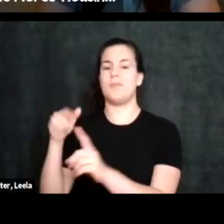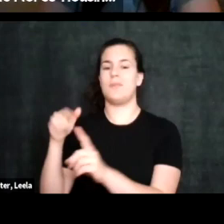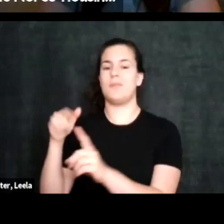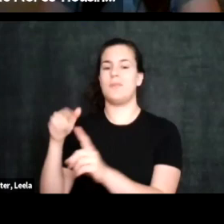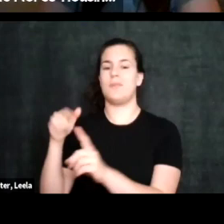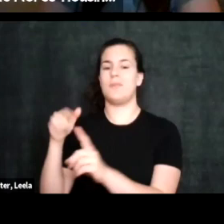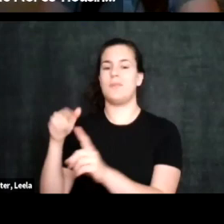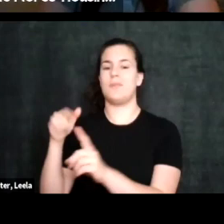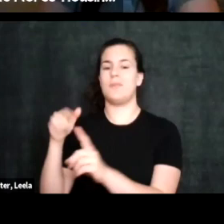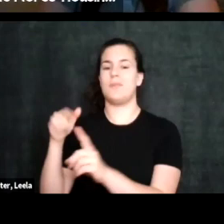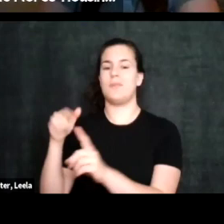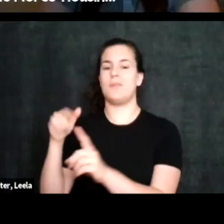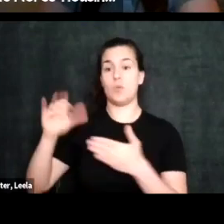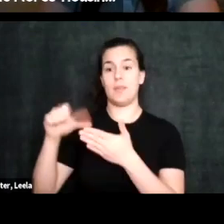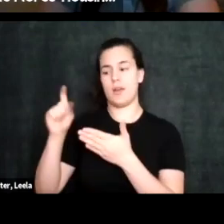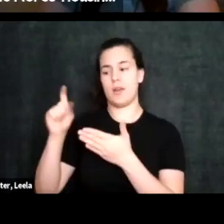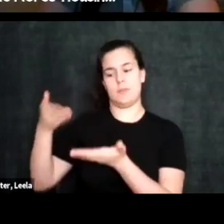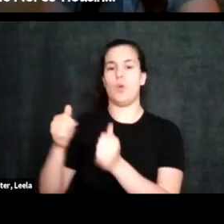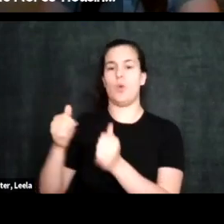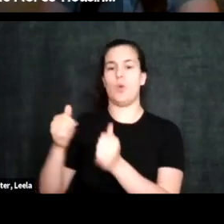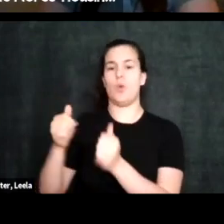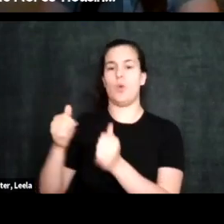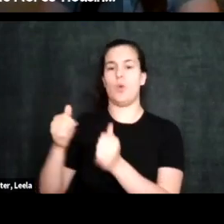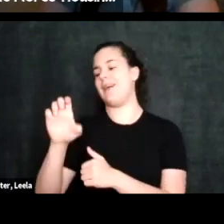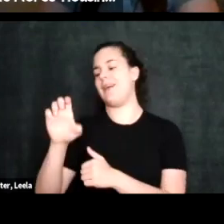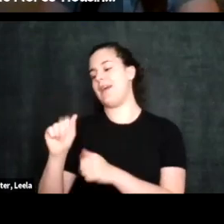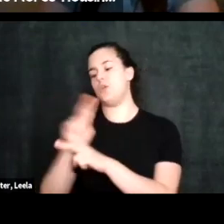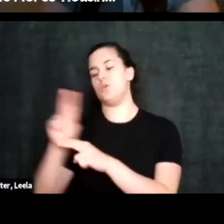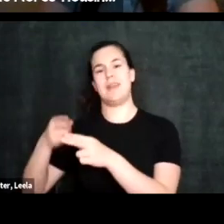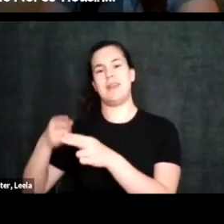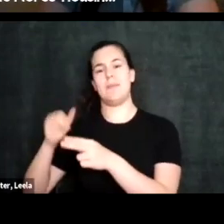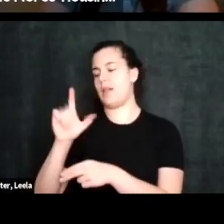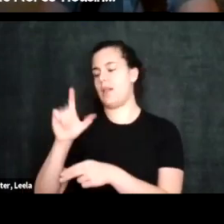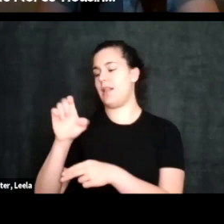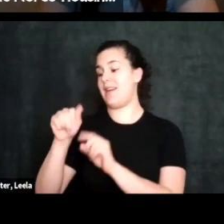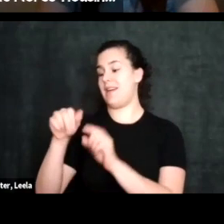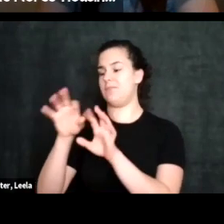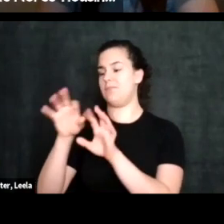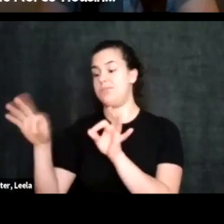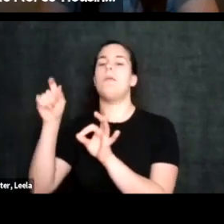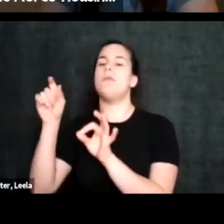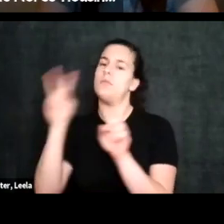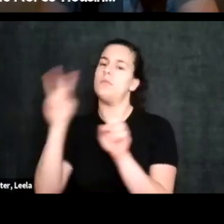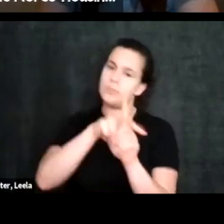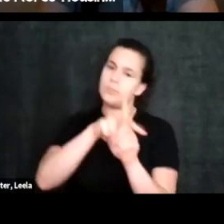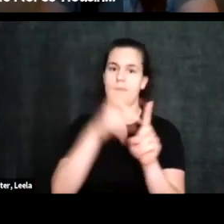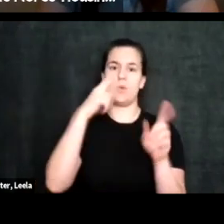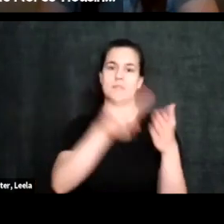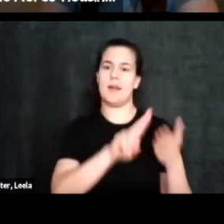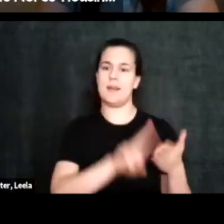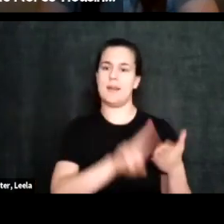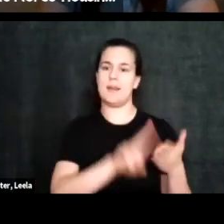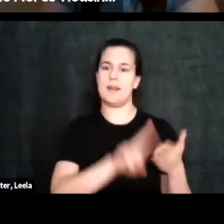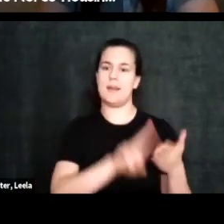letter with your LEA username, because you'll need that to sign in. So once you have all that set